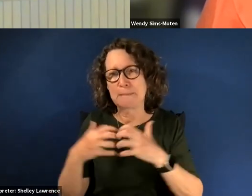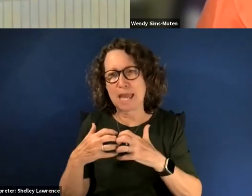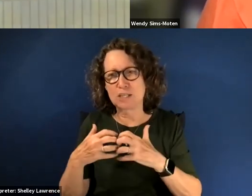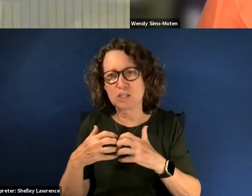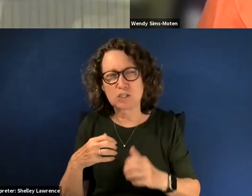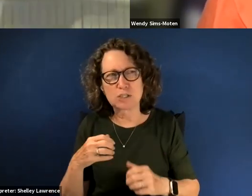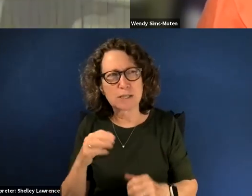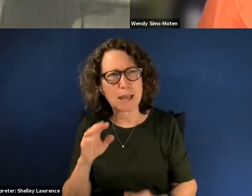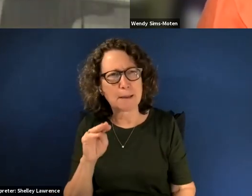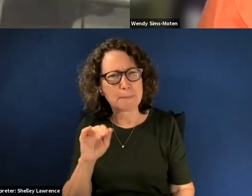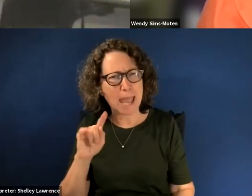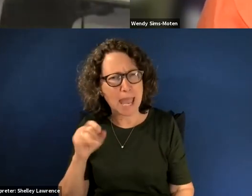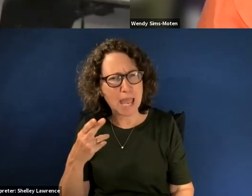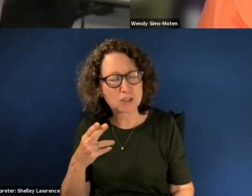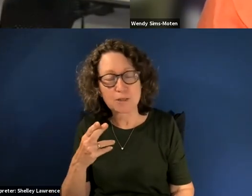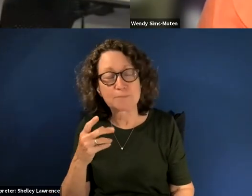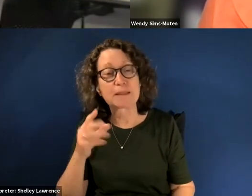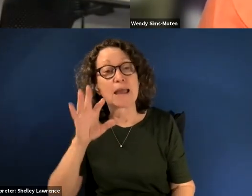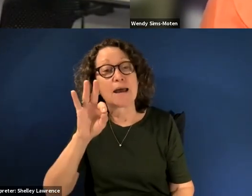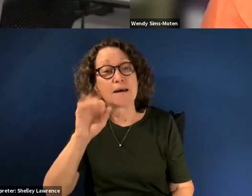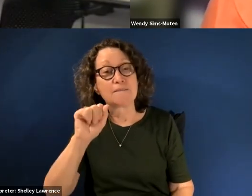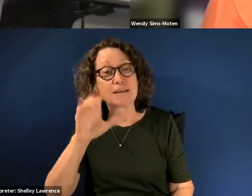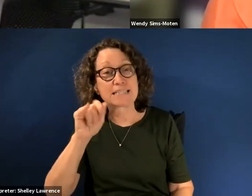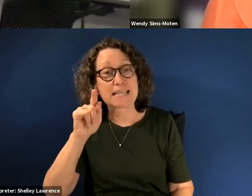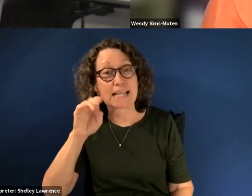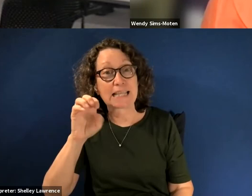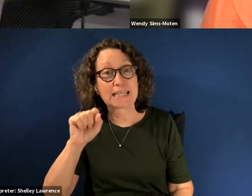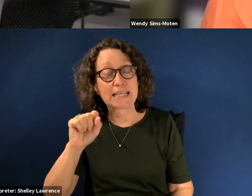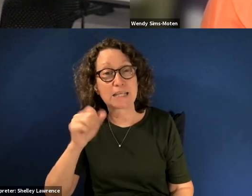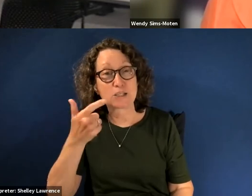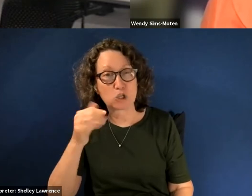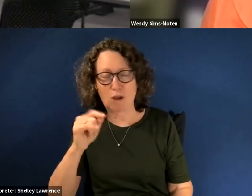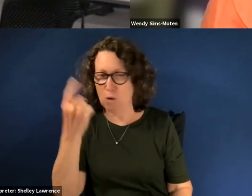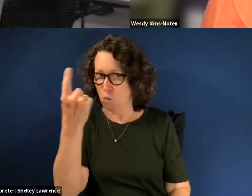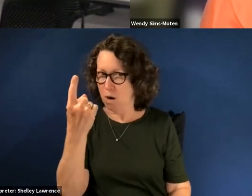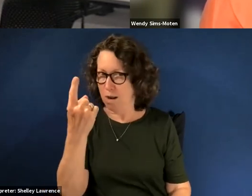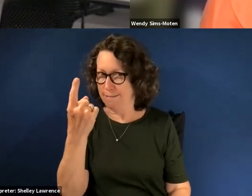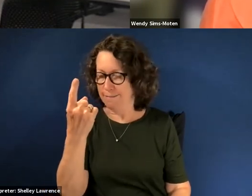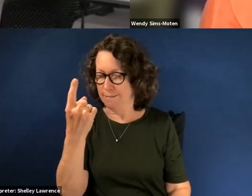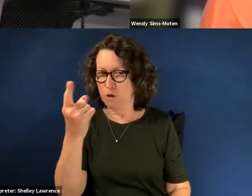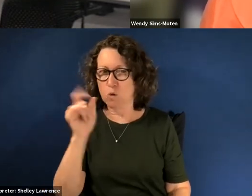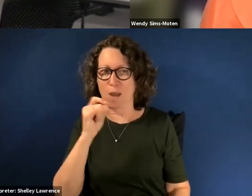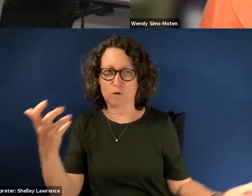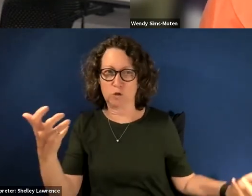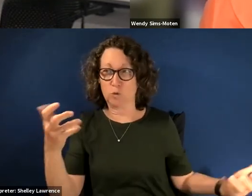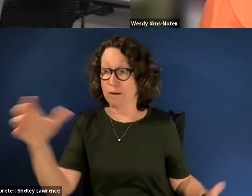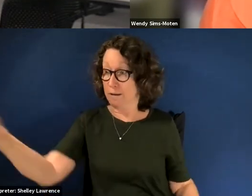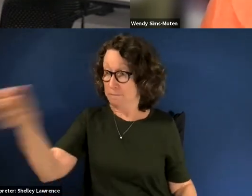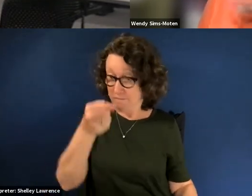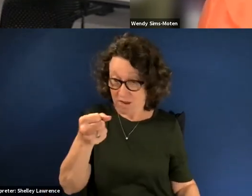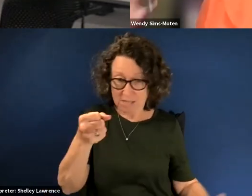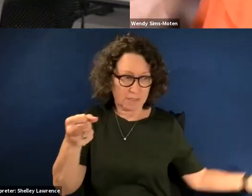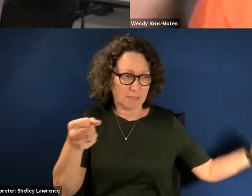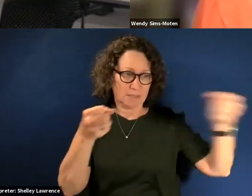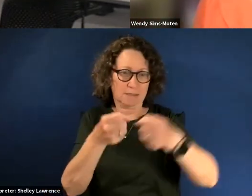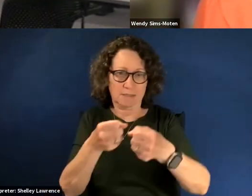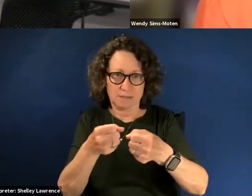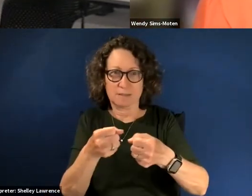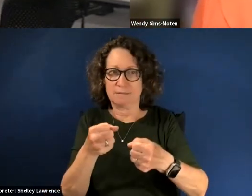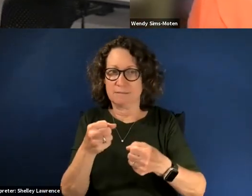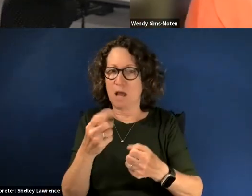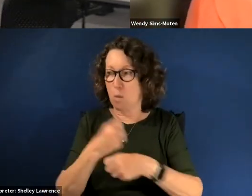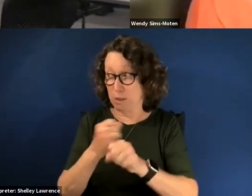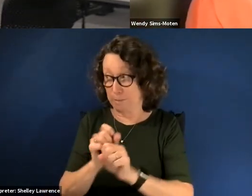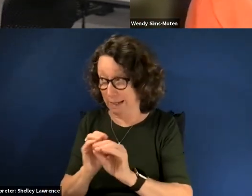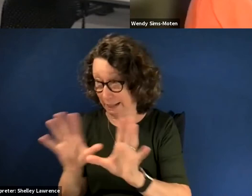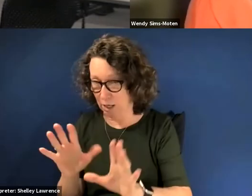A match. So the facilities grant was the only one that I know of where you have to match the funds. Okay. So yeah, I just wanted to make